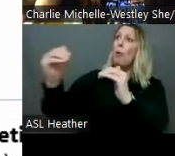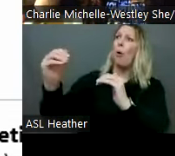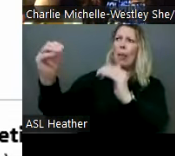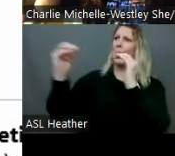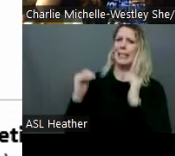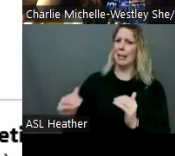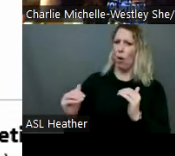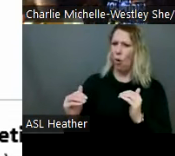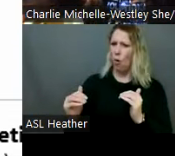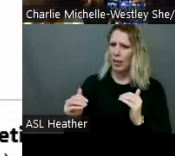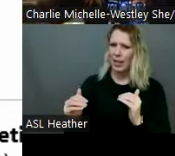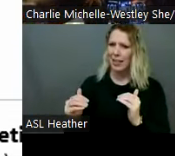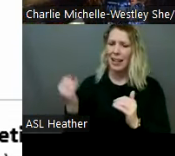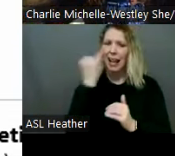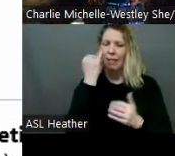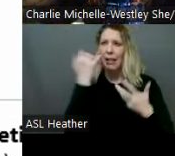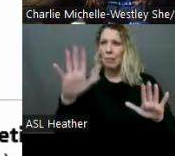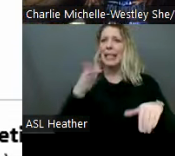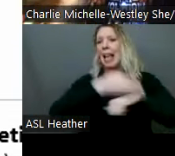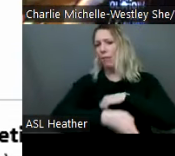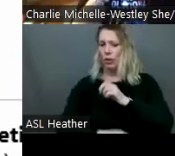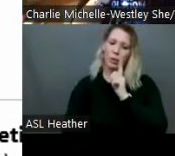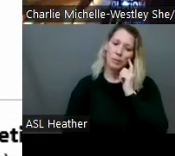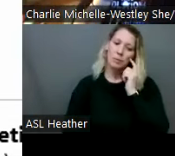if it's completed afterward.